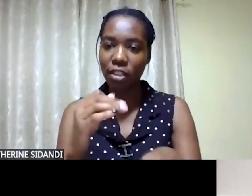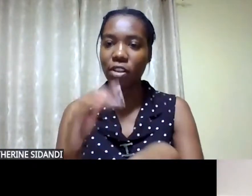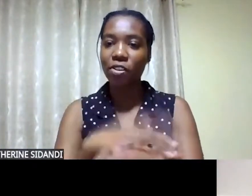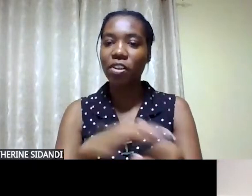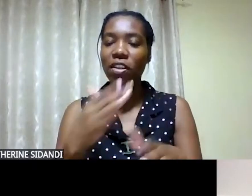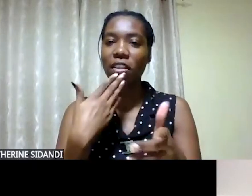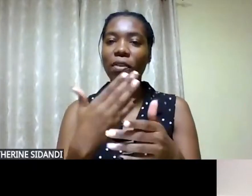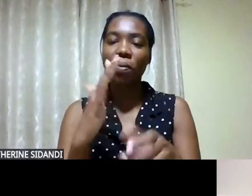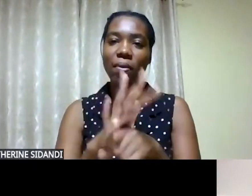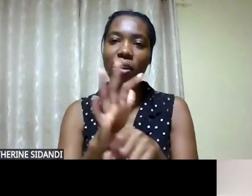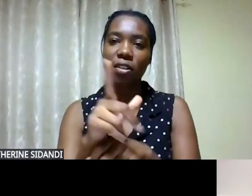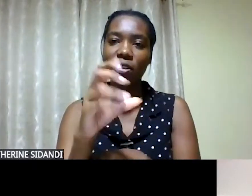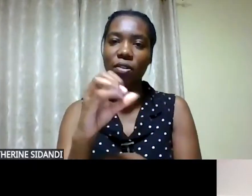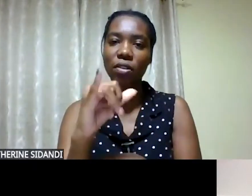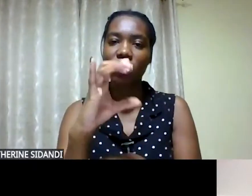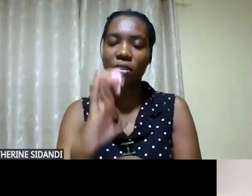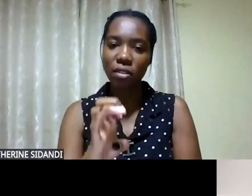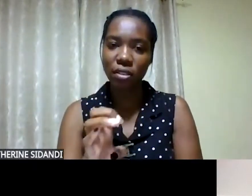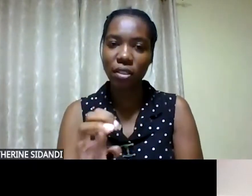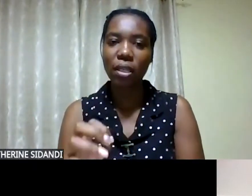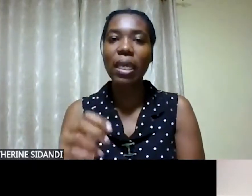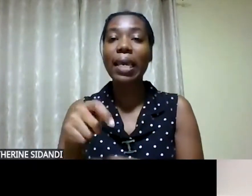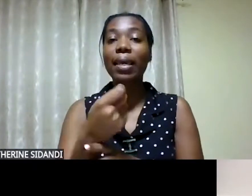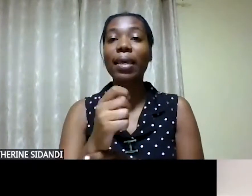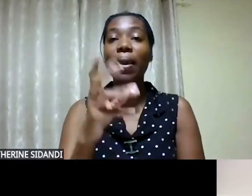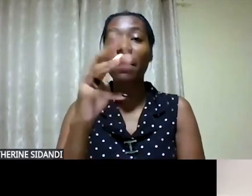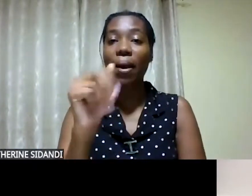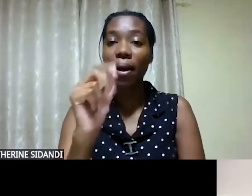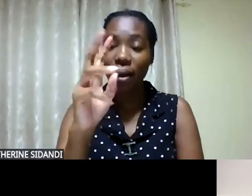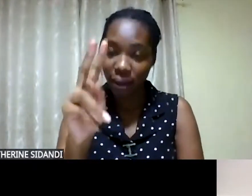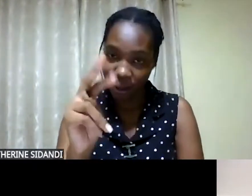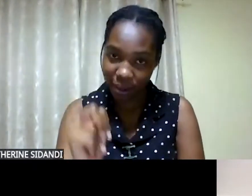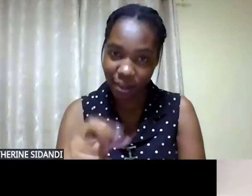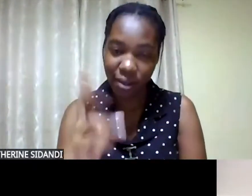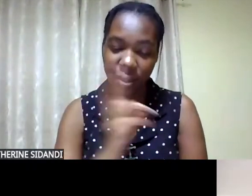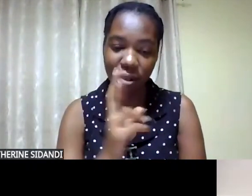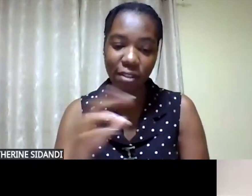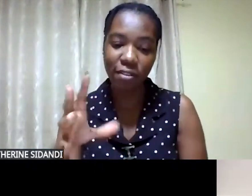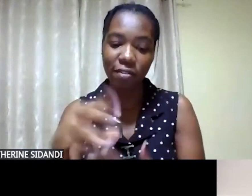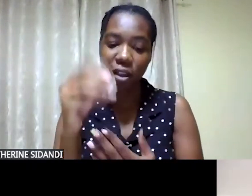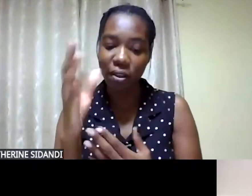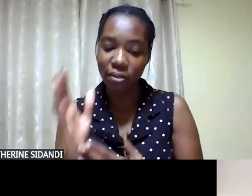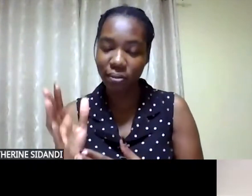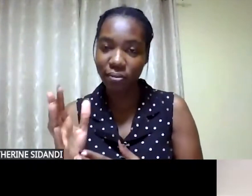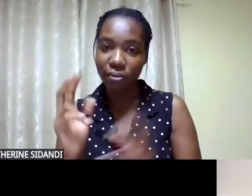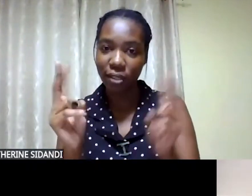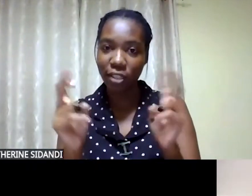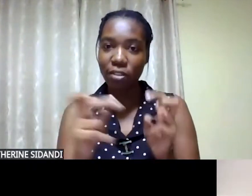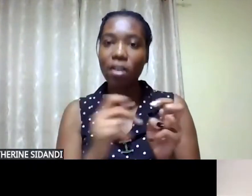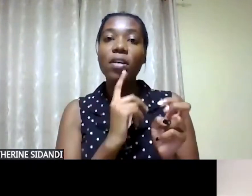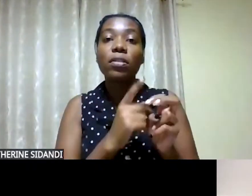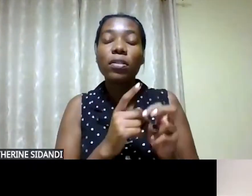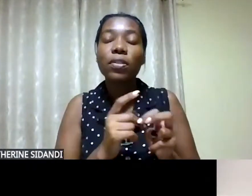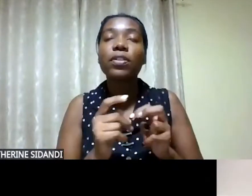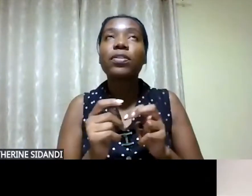Lois. It is the key man risk factor that has to do with the founder syndrome, like Richie is saying. So you alluded to that,